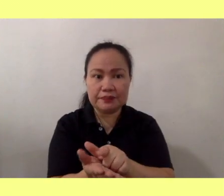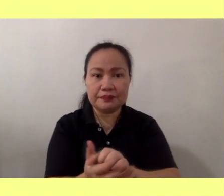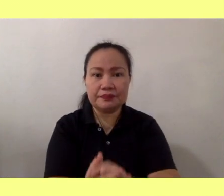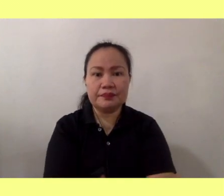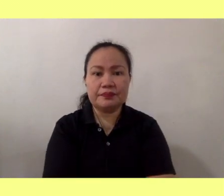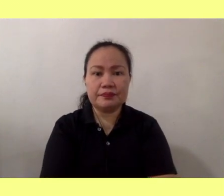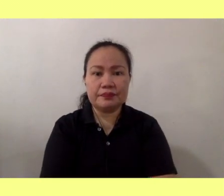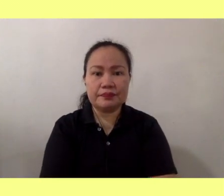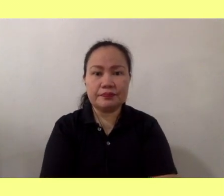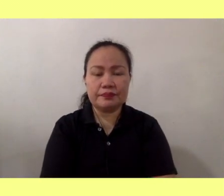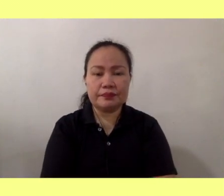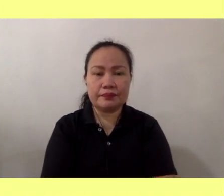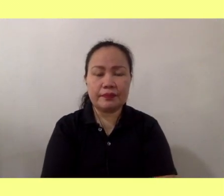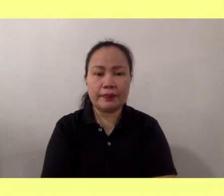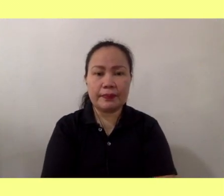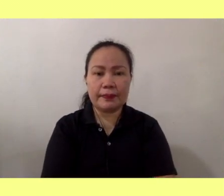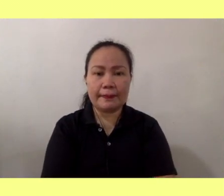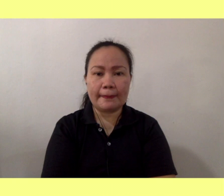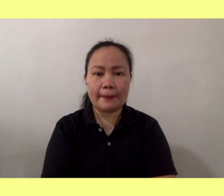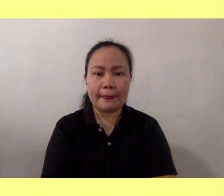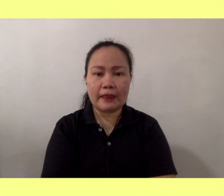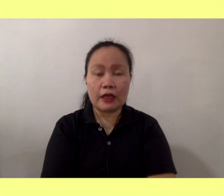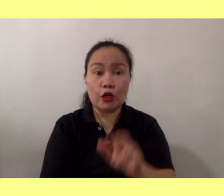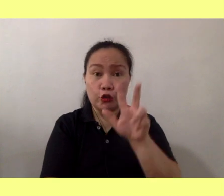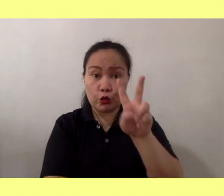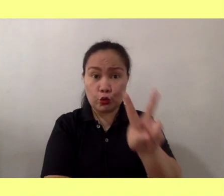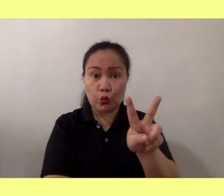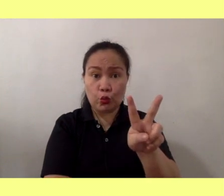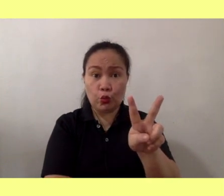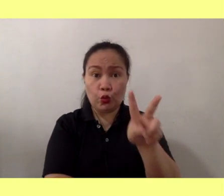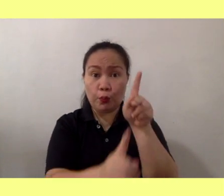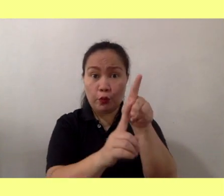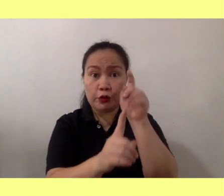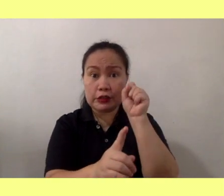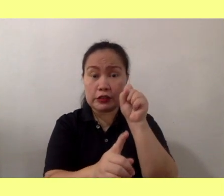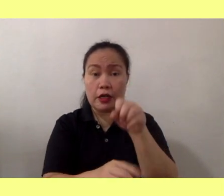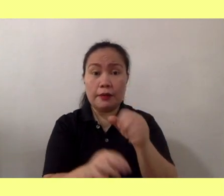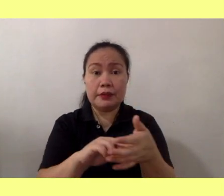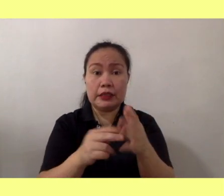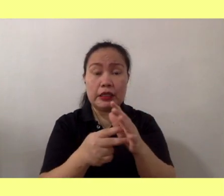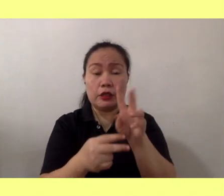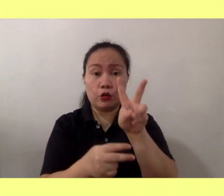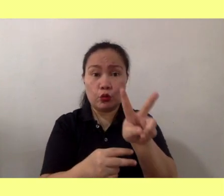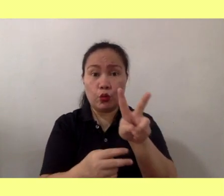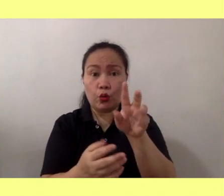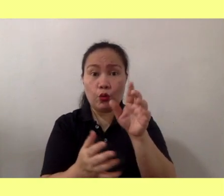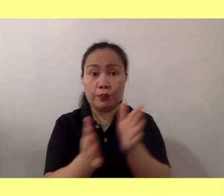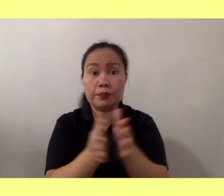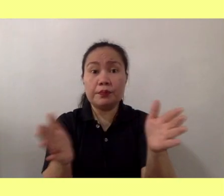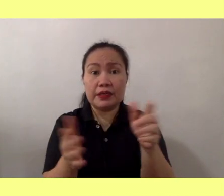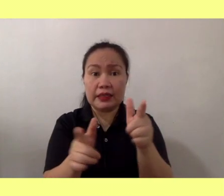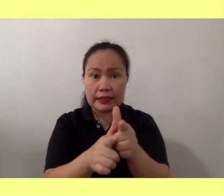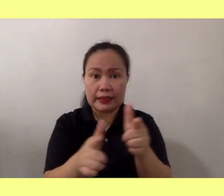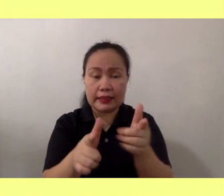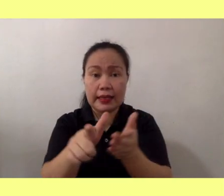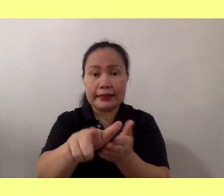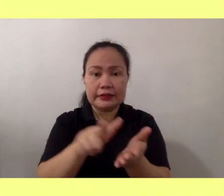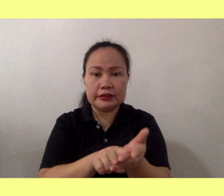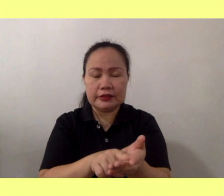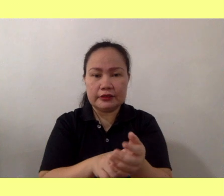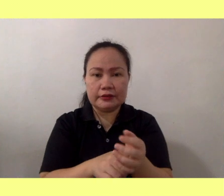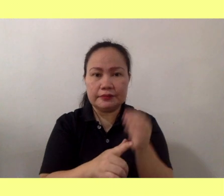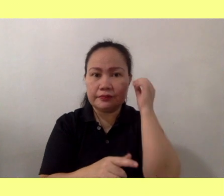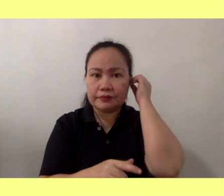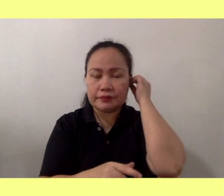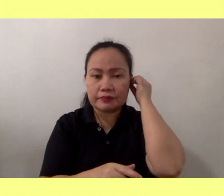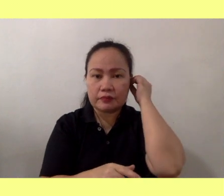using capital letter. So, kung 2 points, ibig sabihin 2 capital letters yan. Okay? Kasi points ang pinag-uusapan. Ang